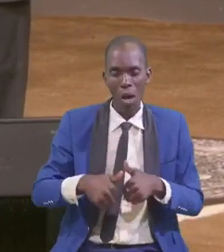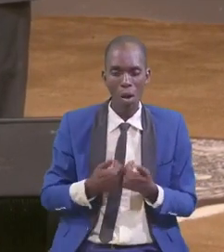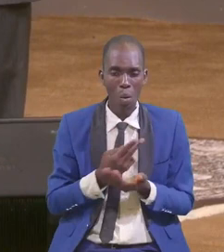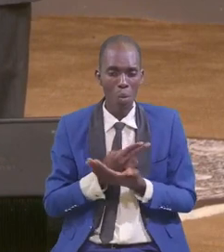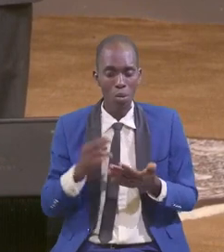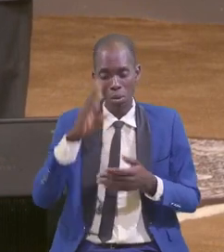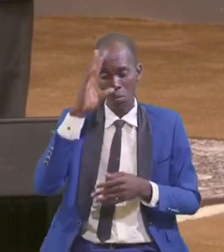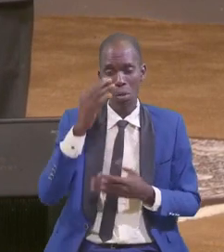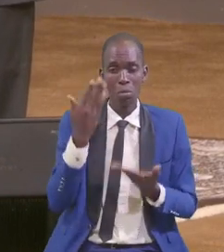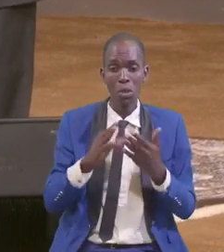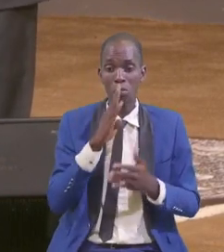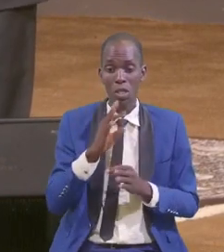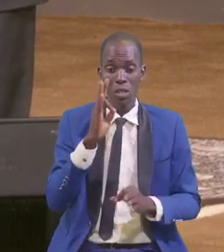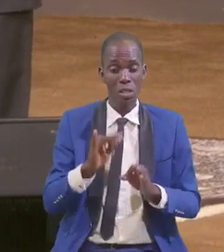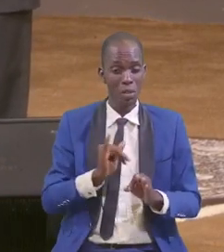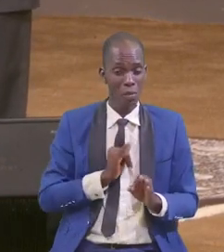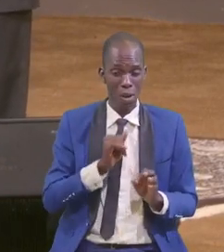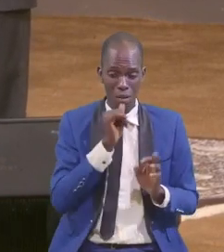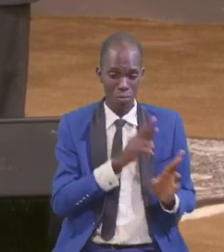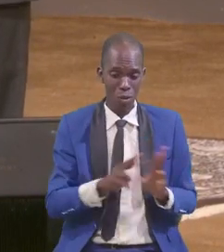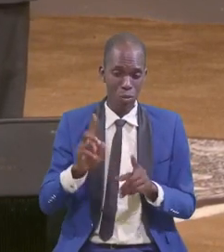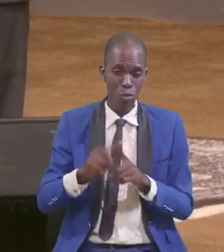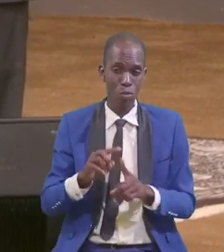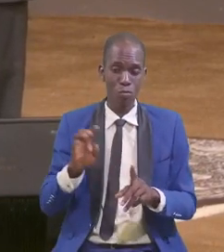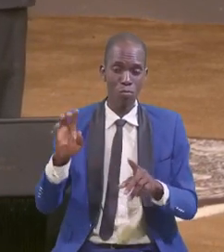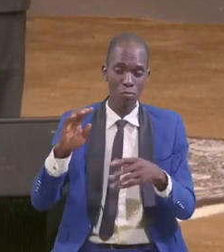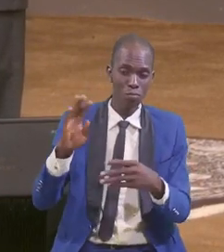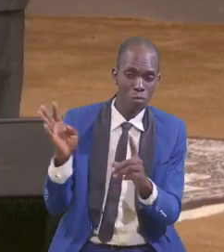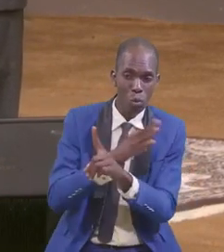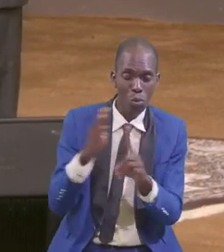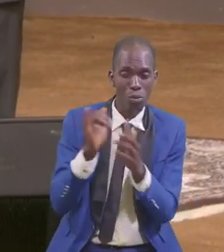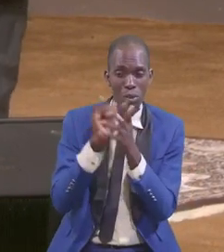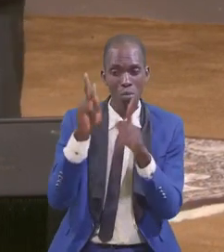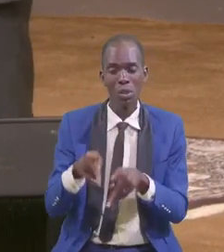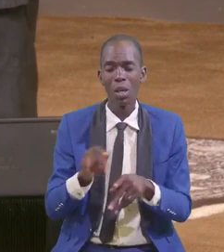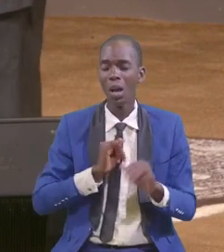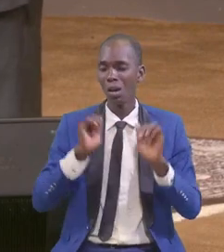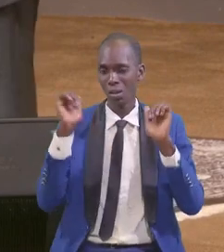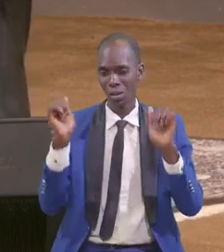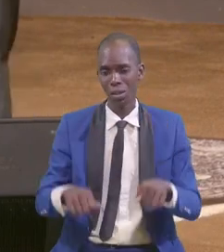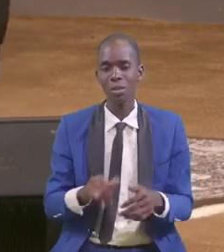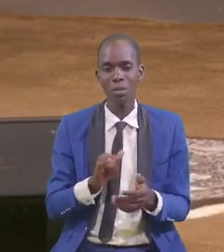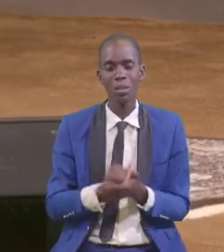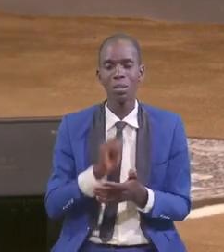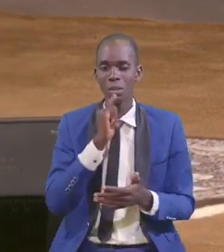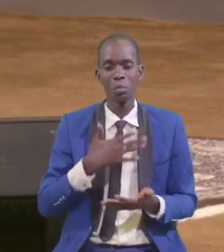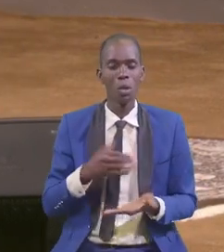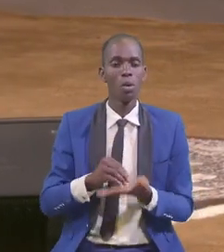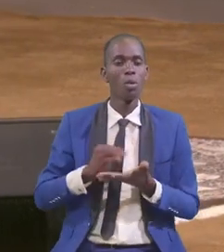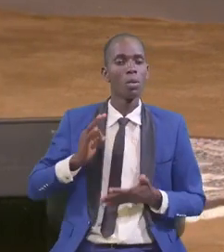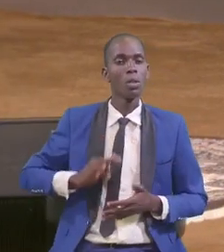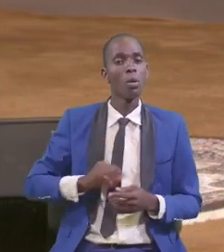I want to get him, that's me, that's my gain. When you become a believer,